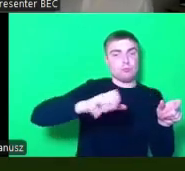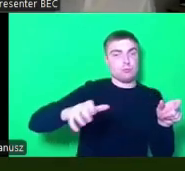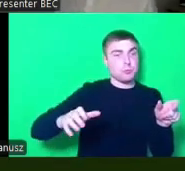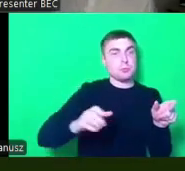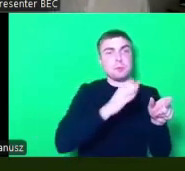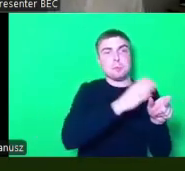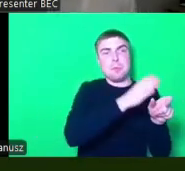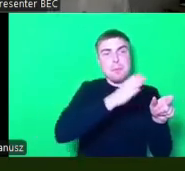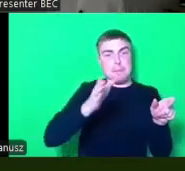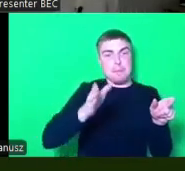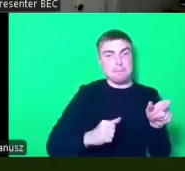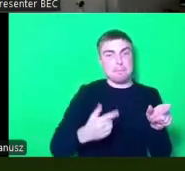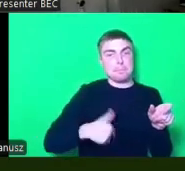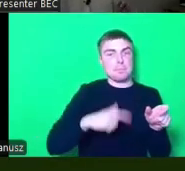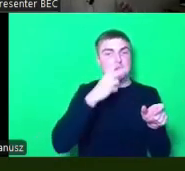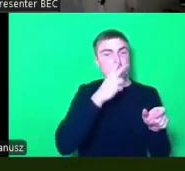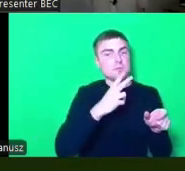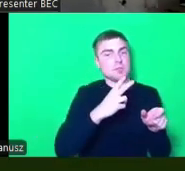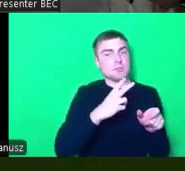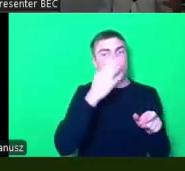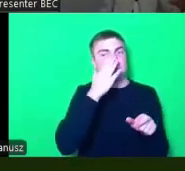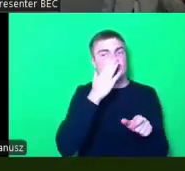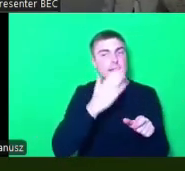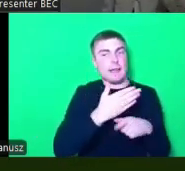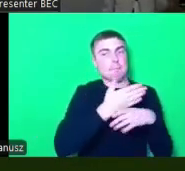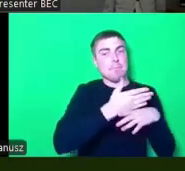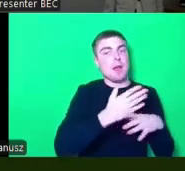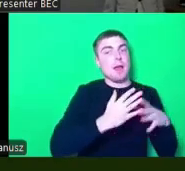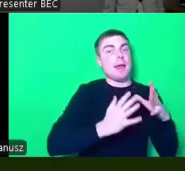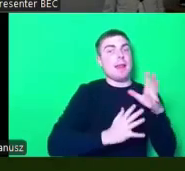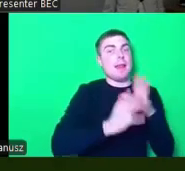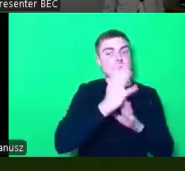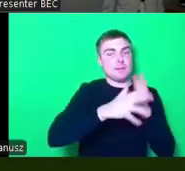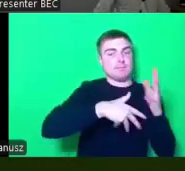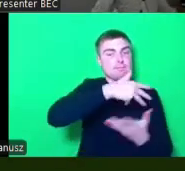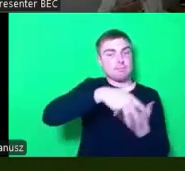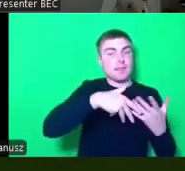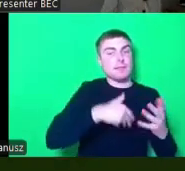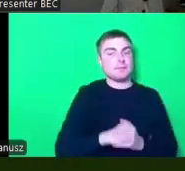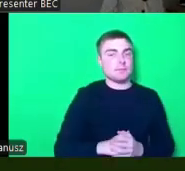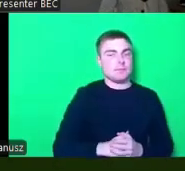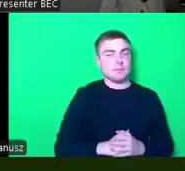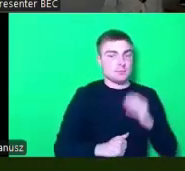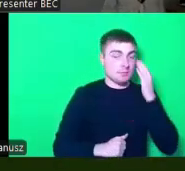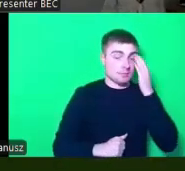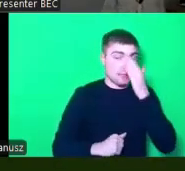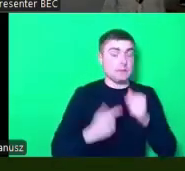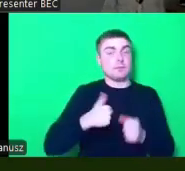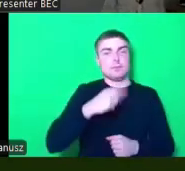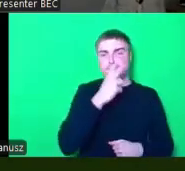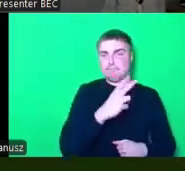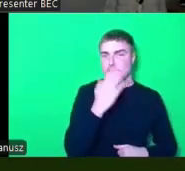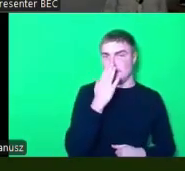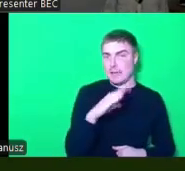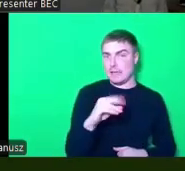forest composition. And then you see the effect on different, let's say, ecosystem services that have to do with